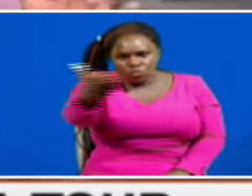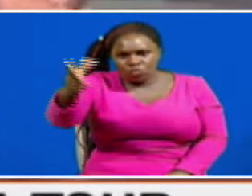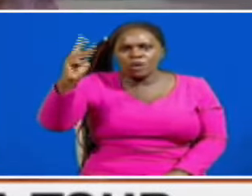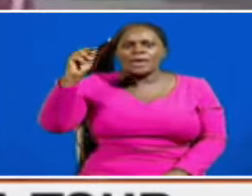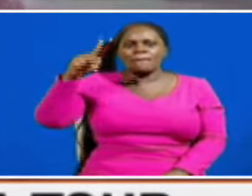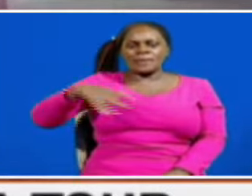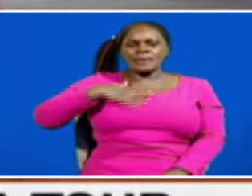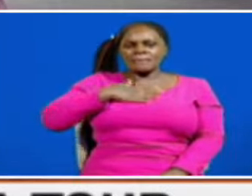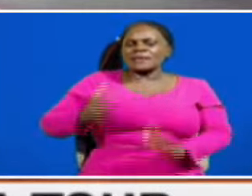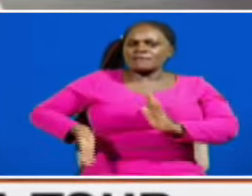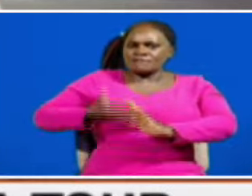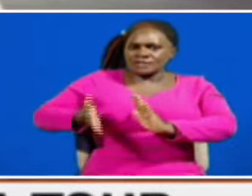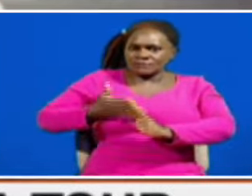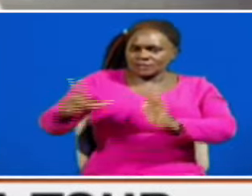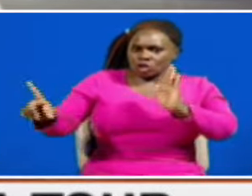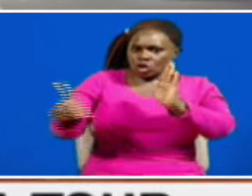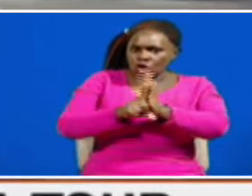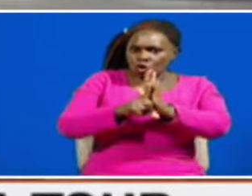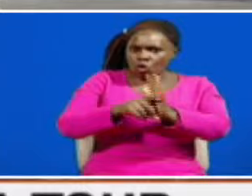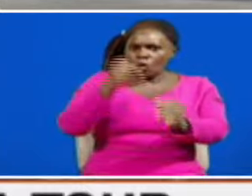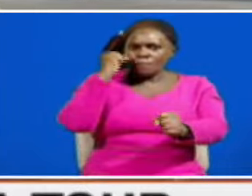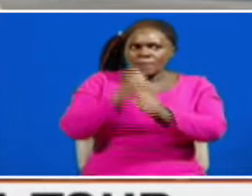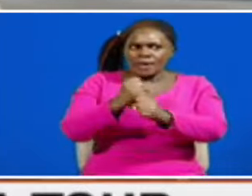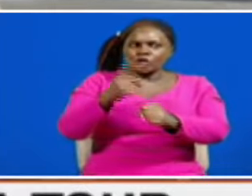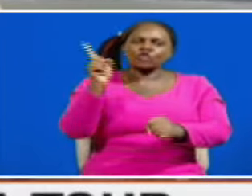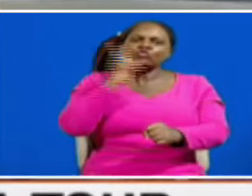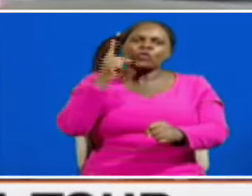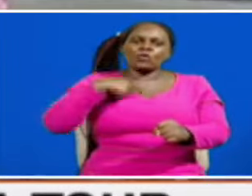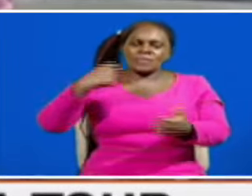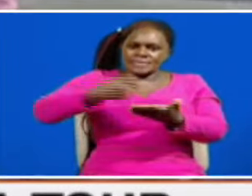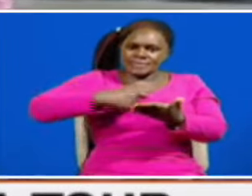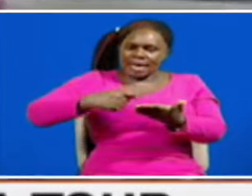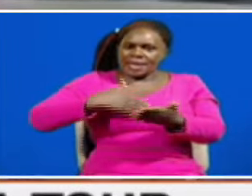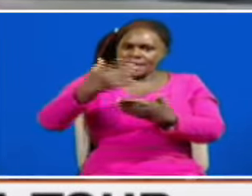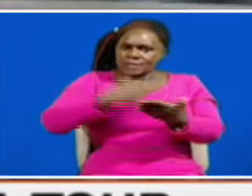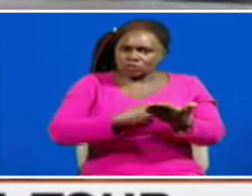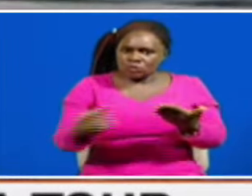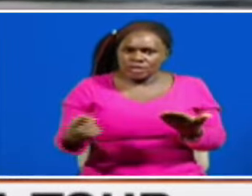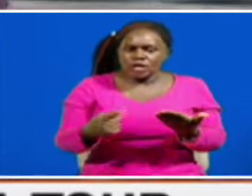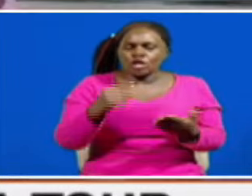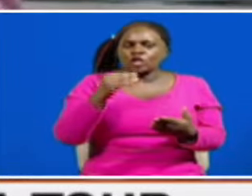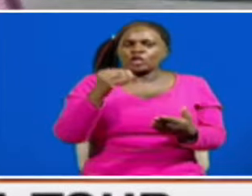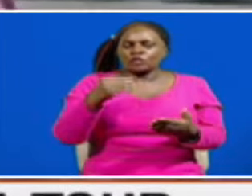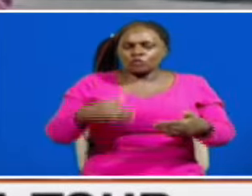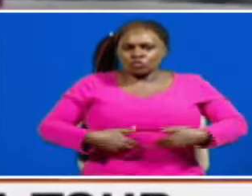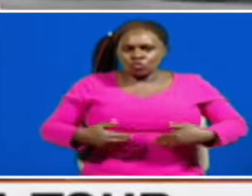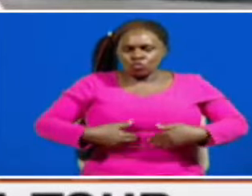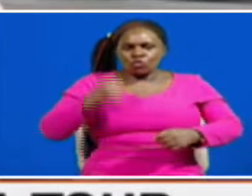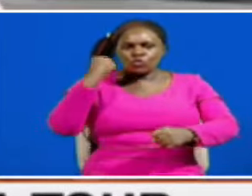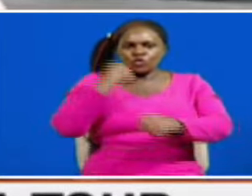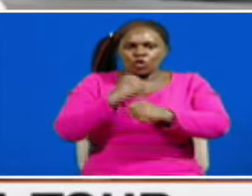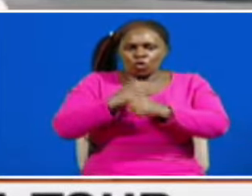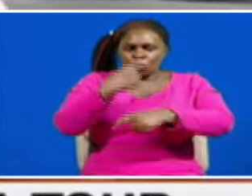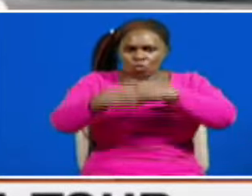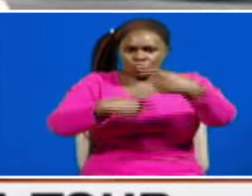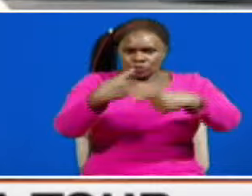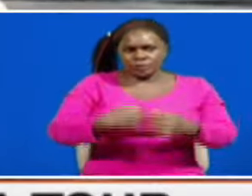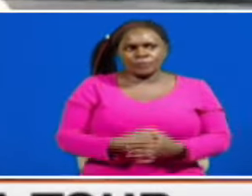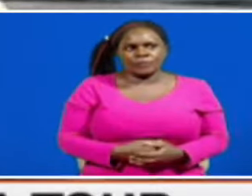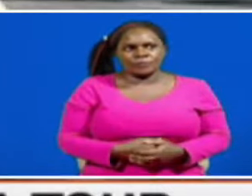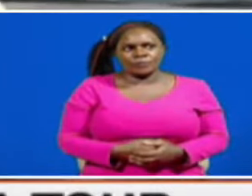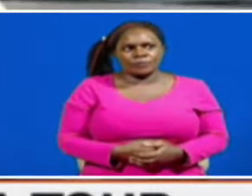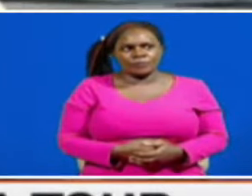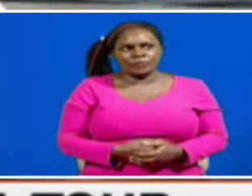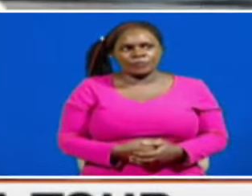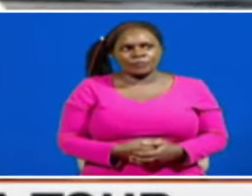please. Muharakishe hiyo sheria kesho, mimi nataka kusign next week. Hawa vijana waendelee kazini. Sindio? Si hawa vijana